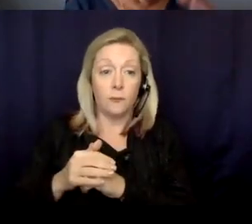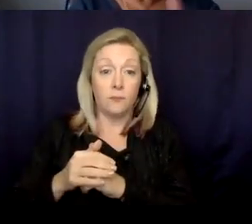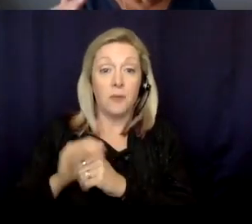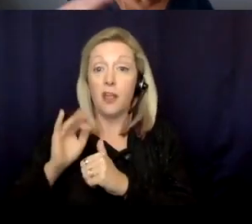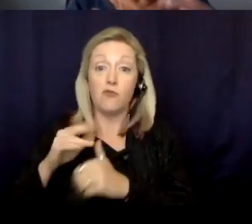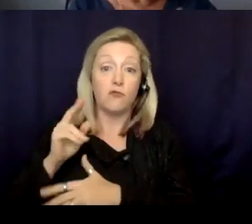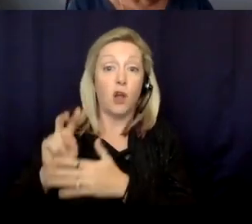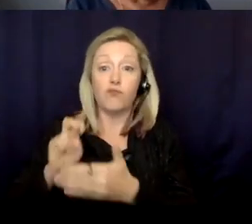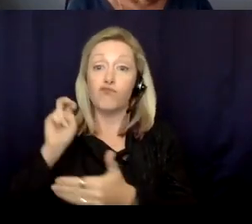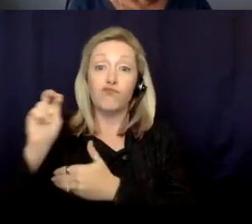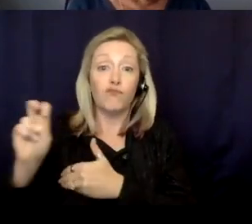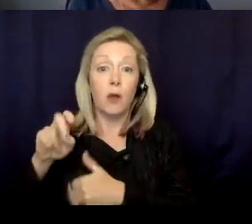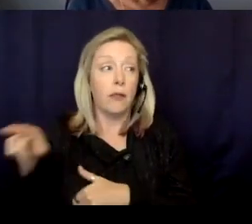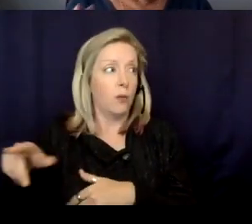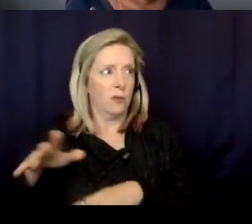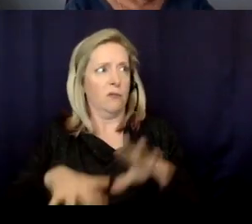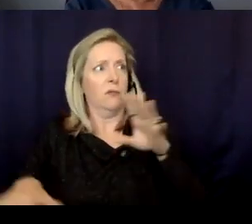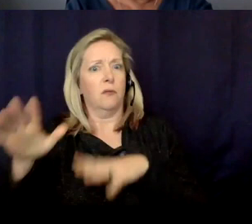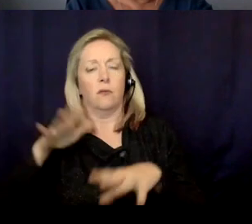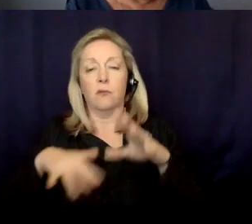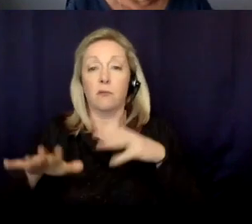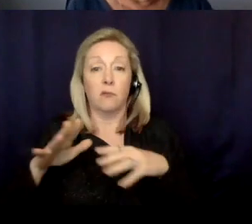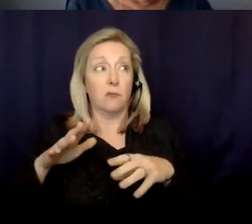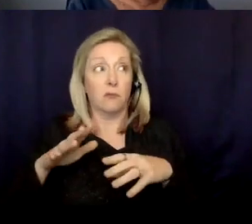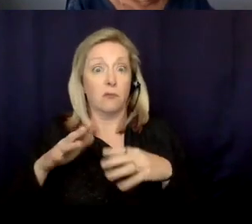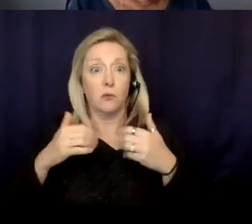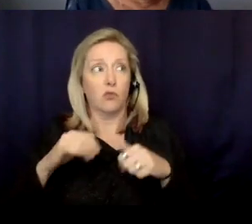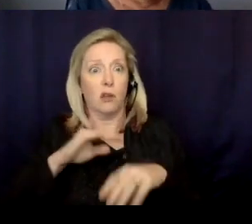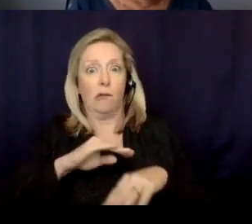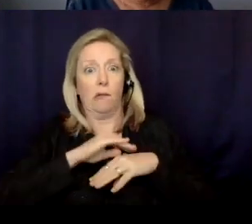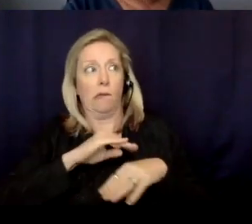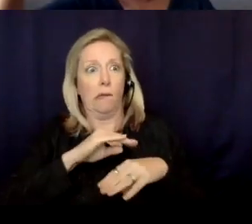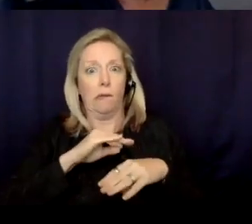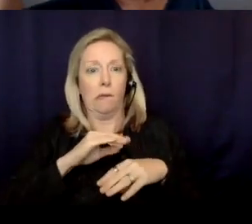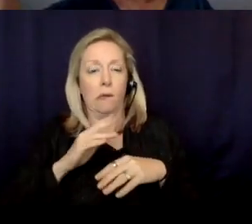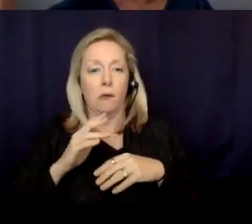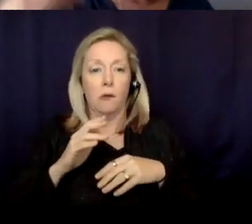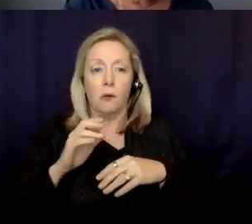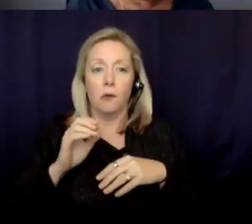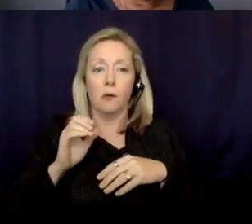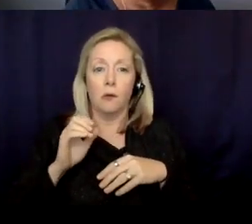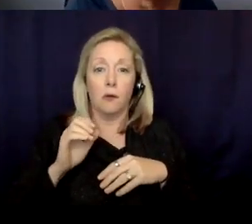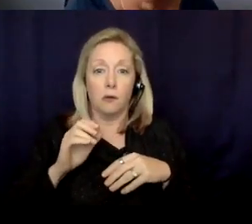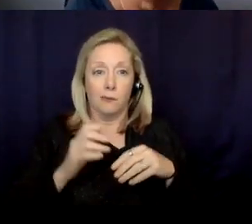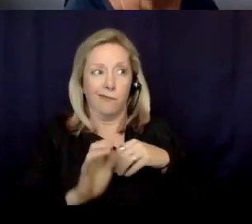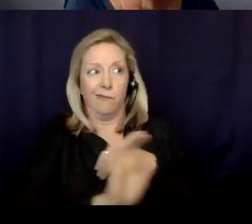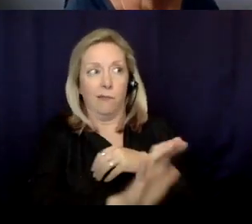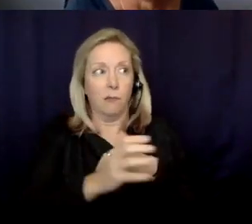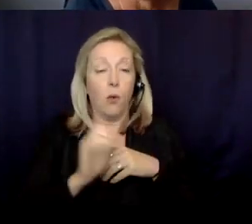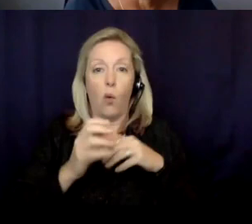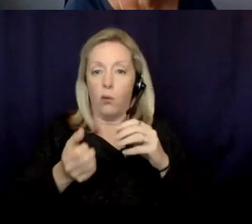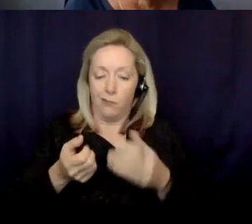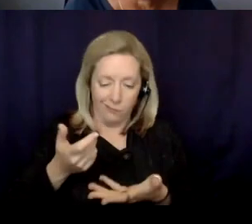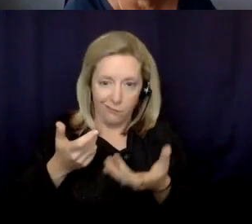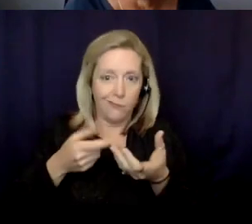don't, then they're going to do things their own way just to please us and push it forward, or they're going to do this because they don't